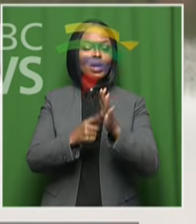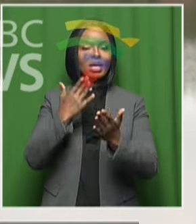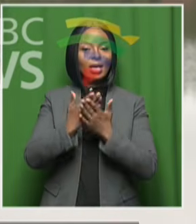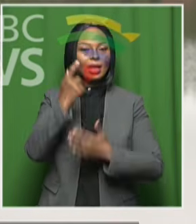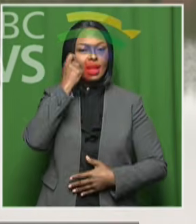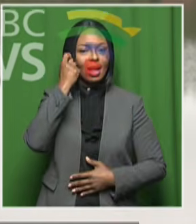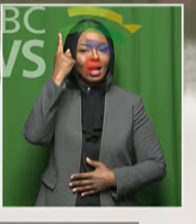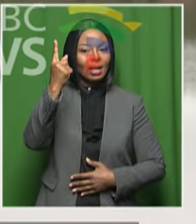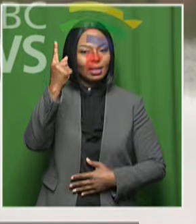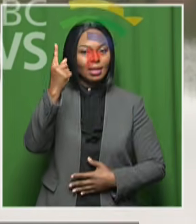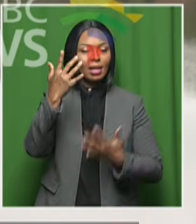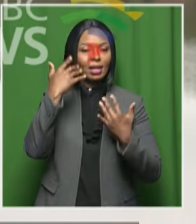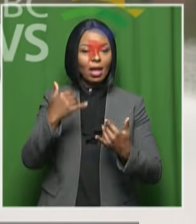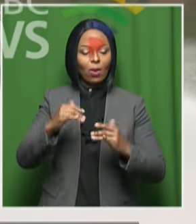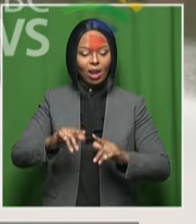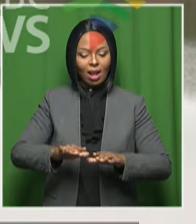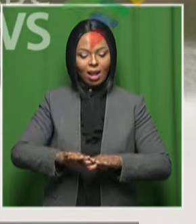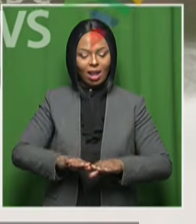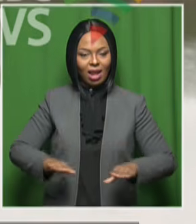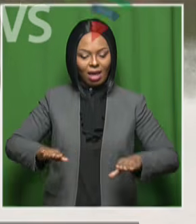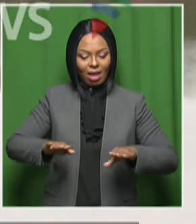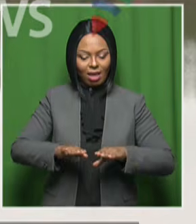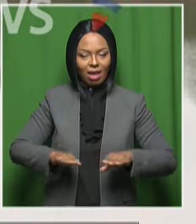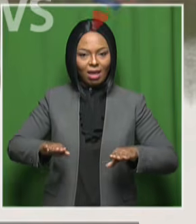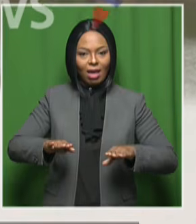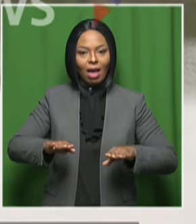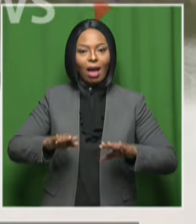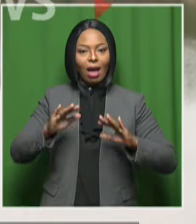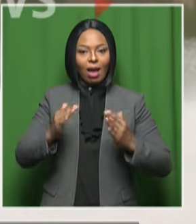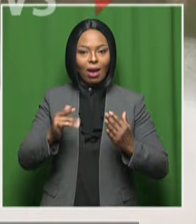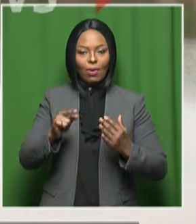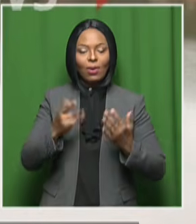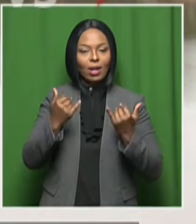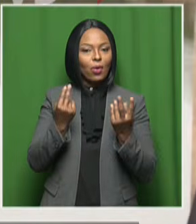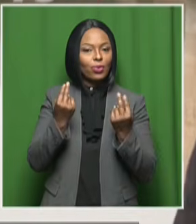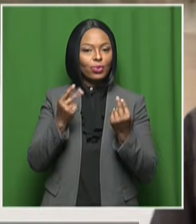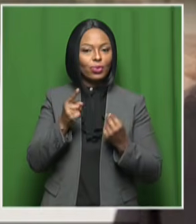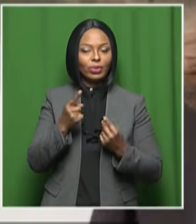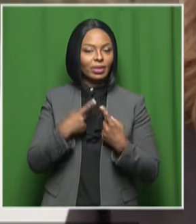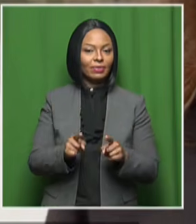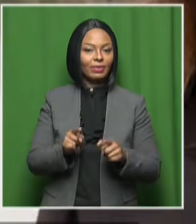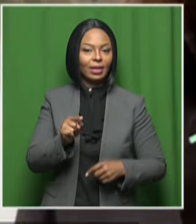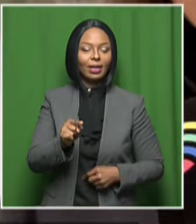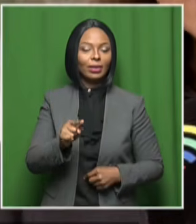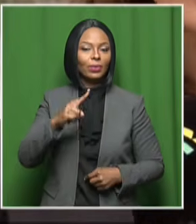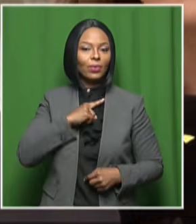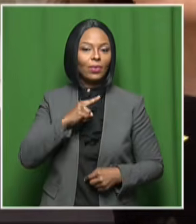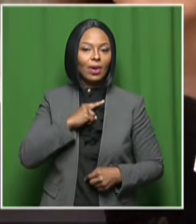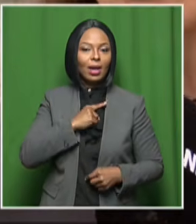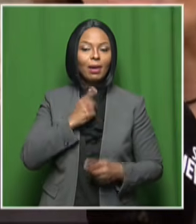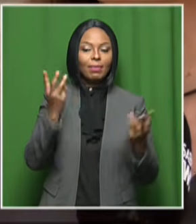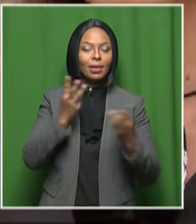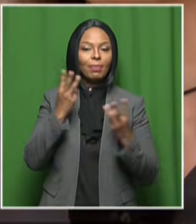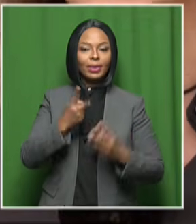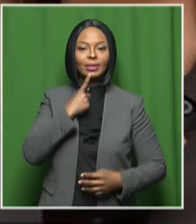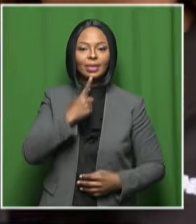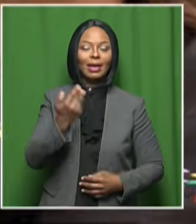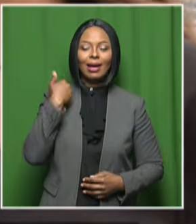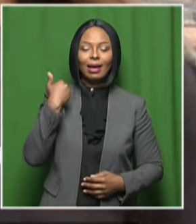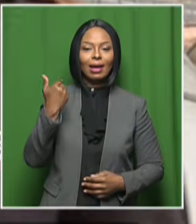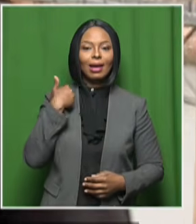to the levels of this dam. But this is nothing new, and this is what people keep on emphasizing, is that it has been like this for quite